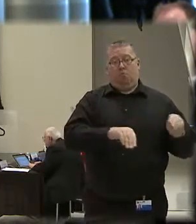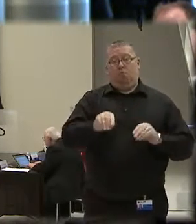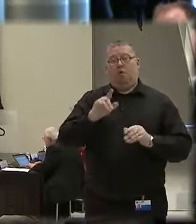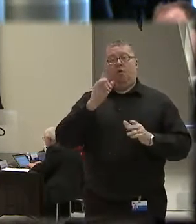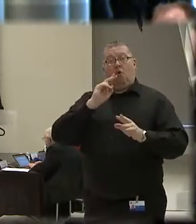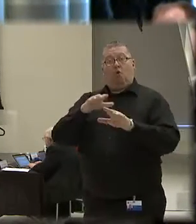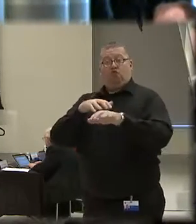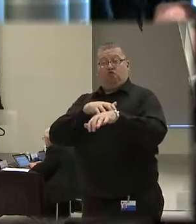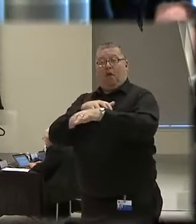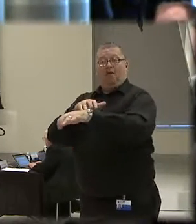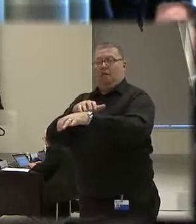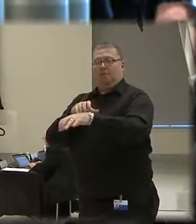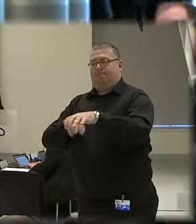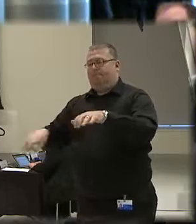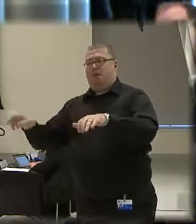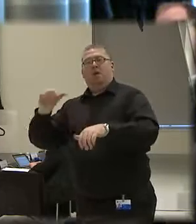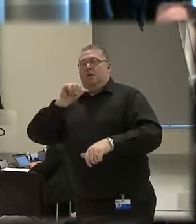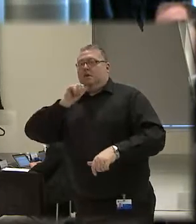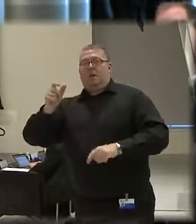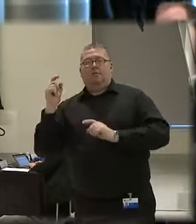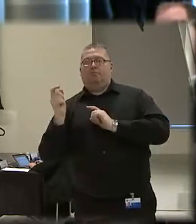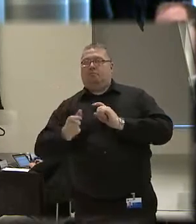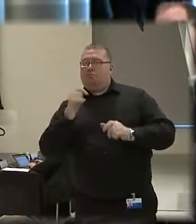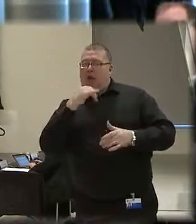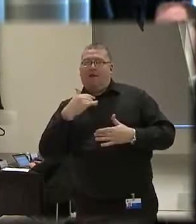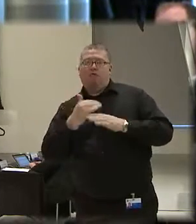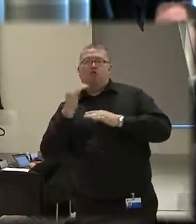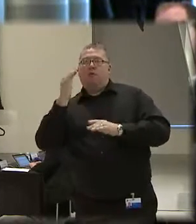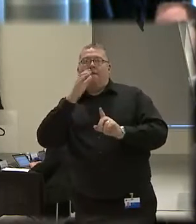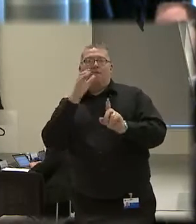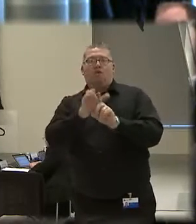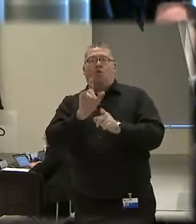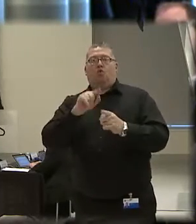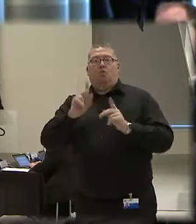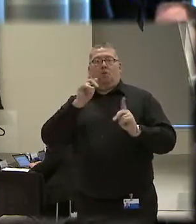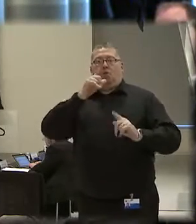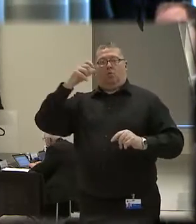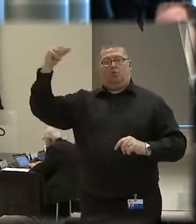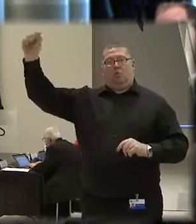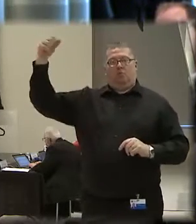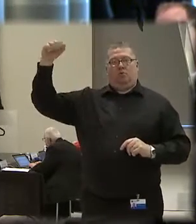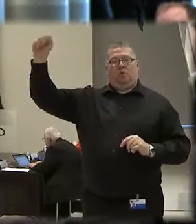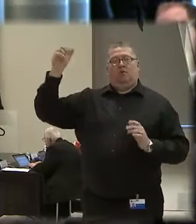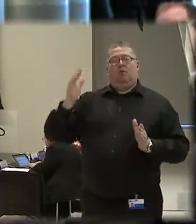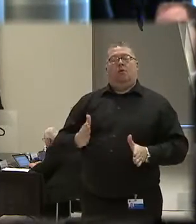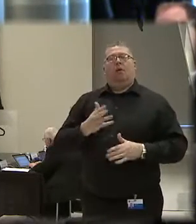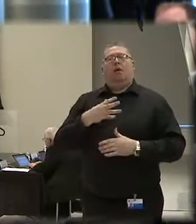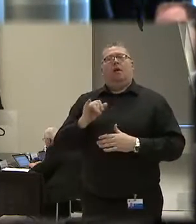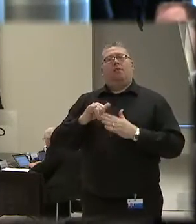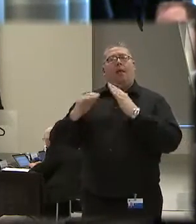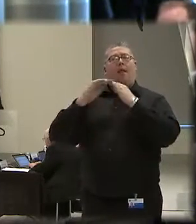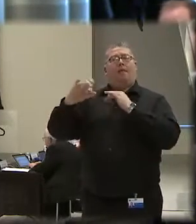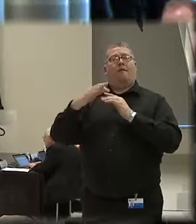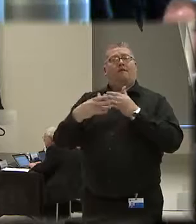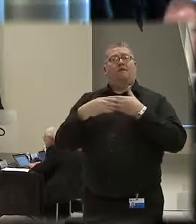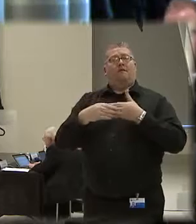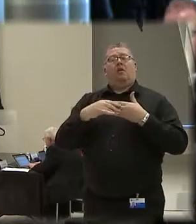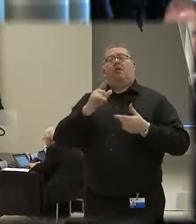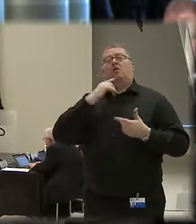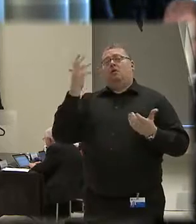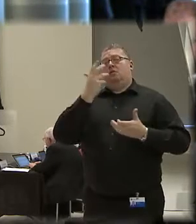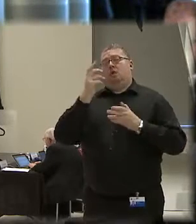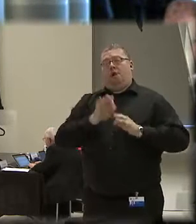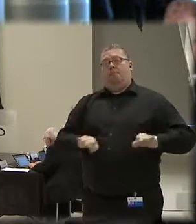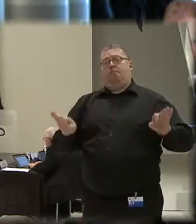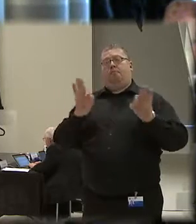rerouting traffic and not issuing excessive force towards the demonstrators. And that level of flexibility was incredibly